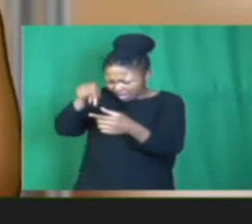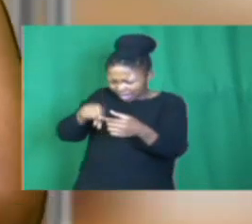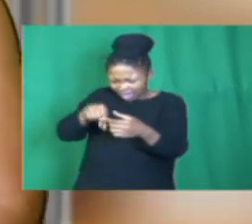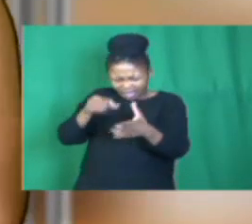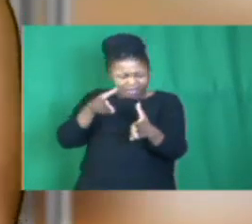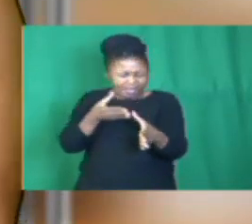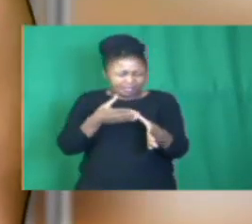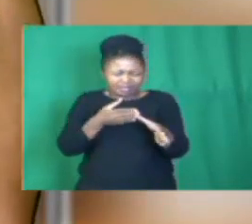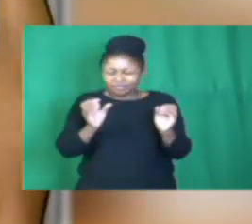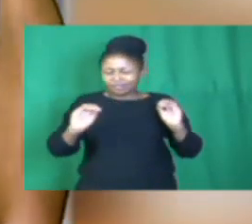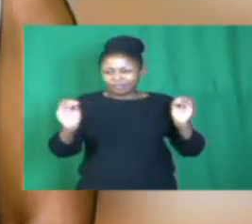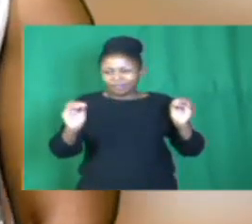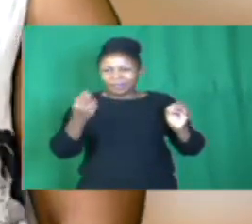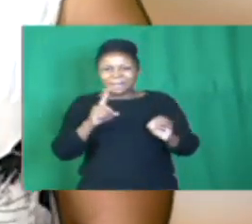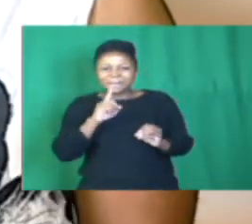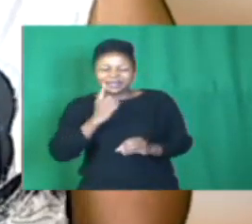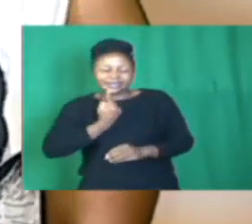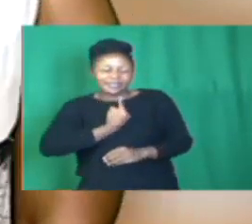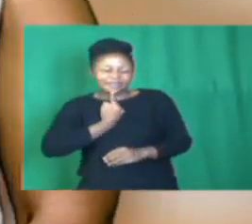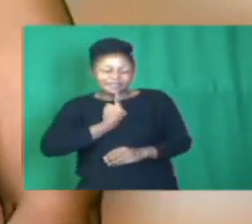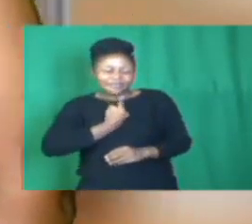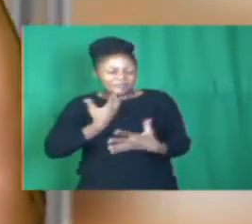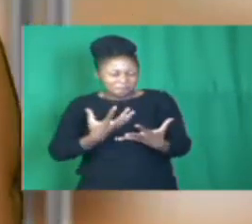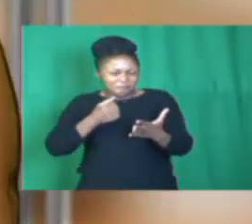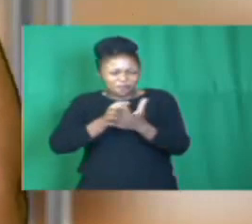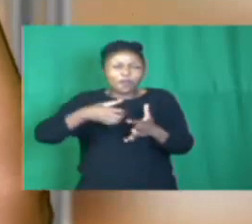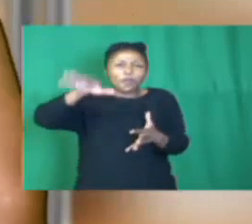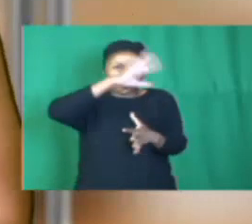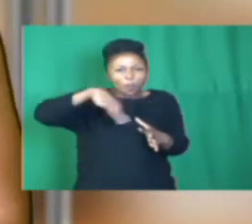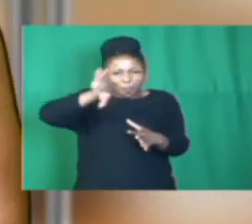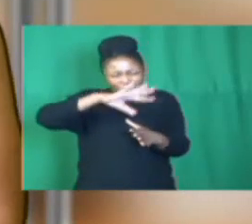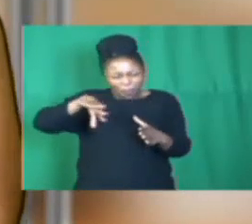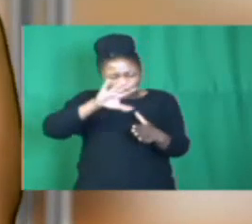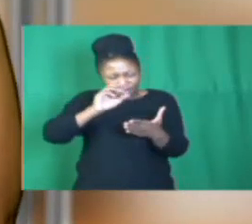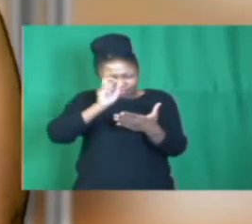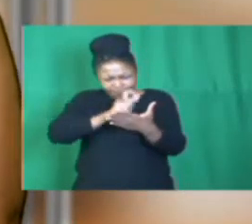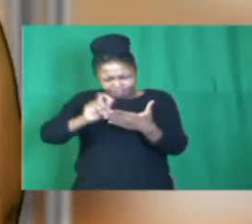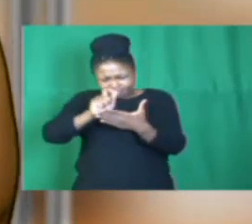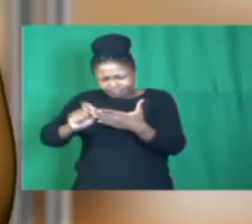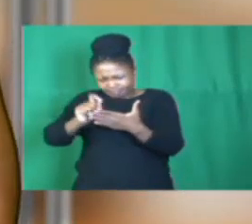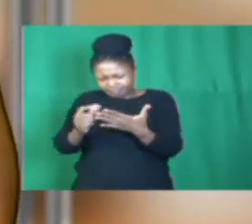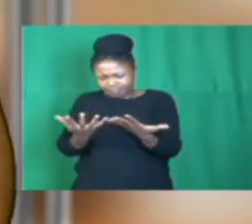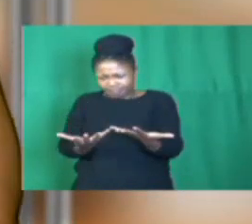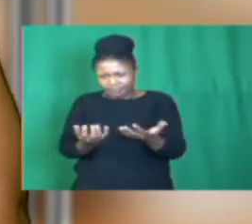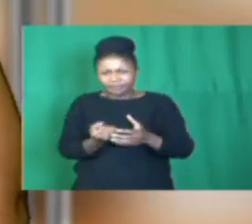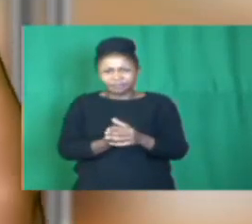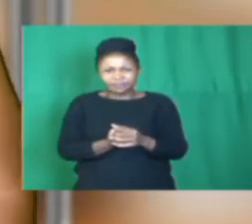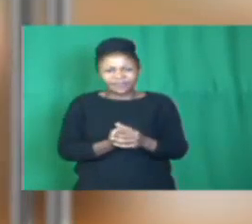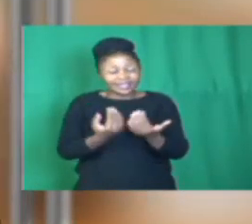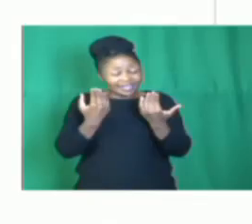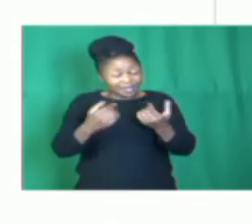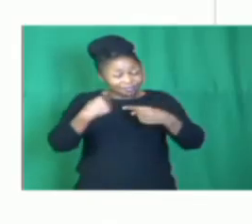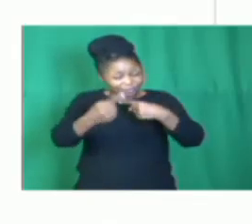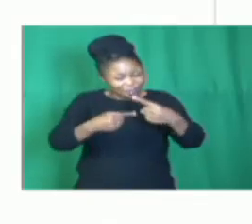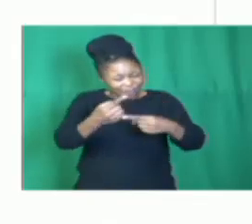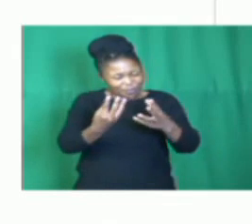solely the last paragraph. Okay, we are still on responding to questions, my dear learner. In